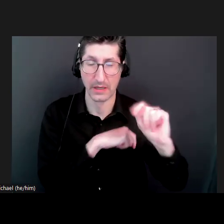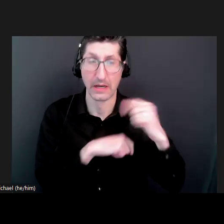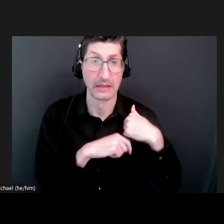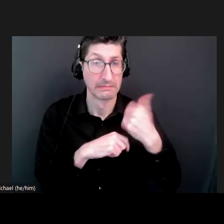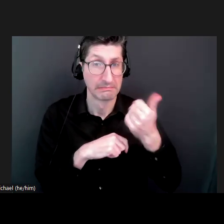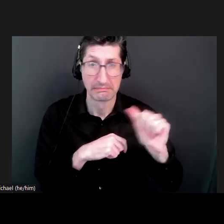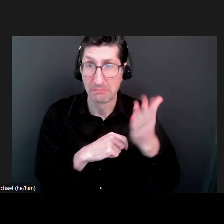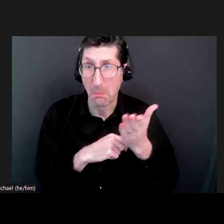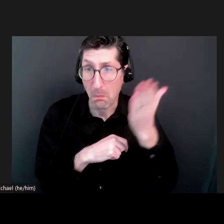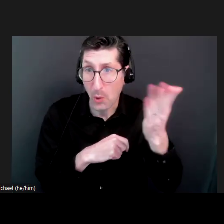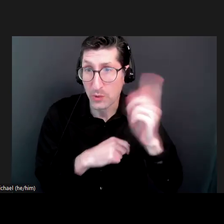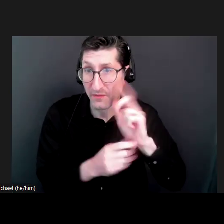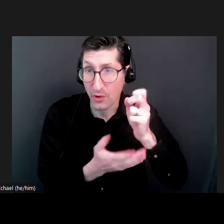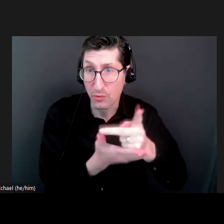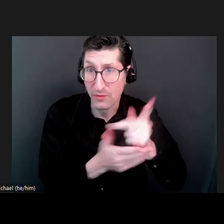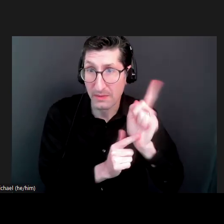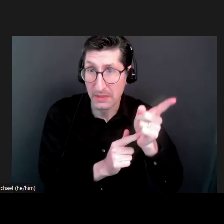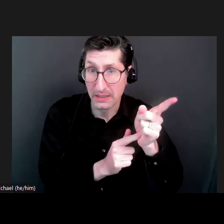motion to approve the minutes.